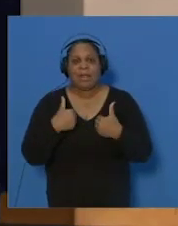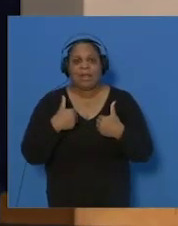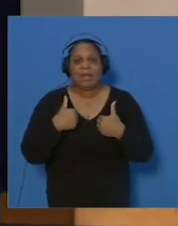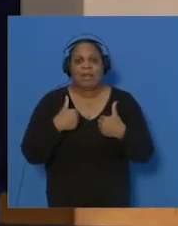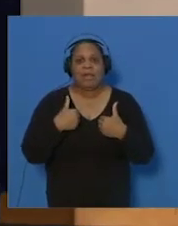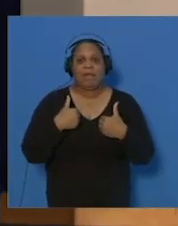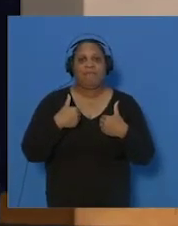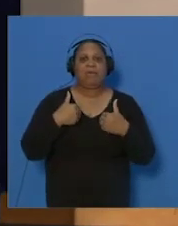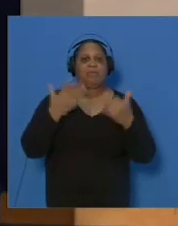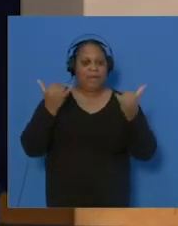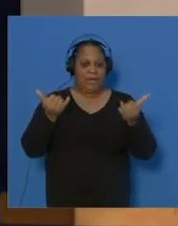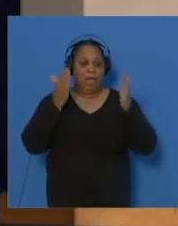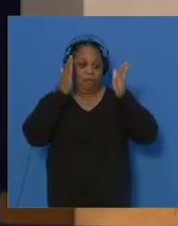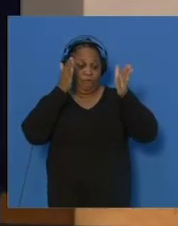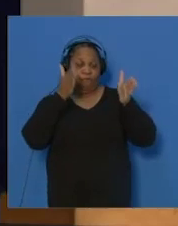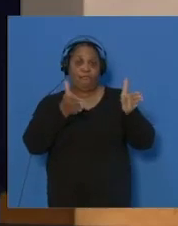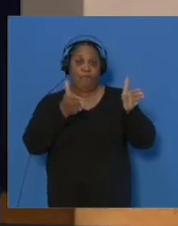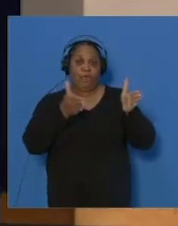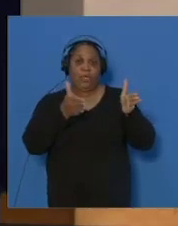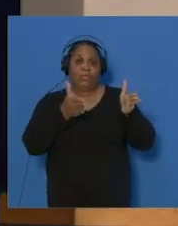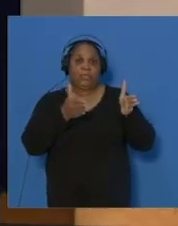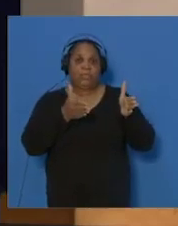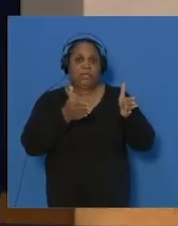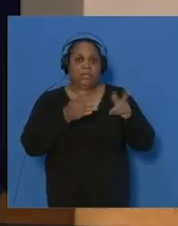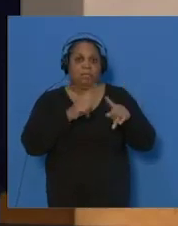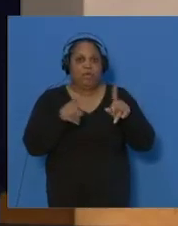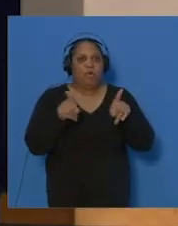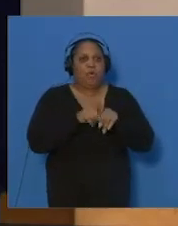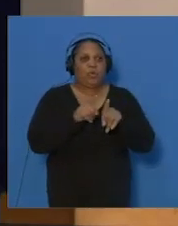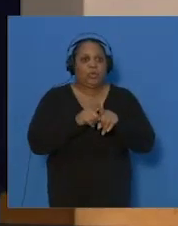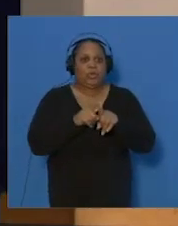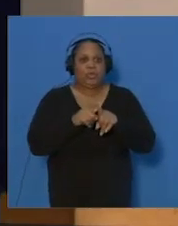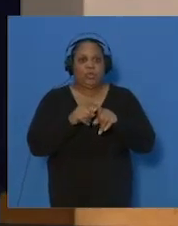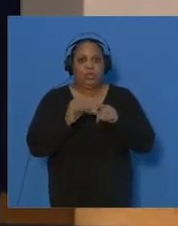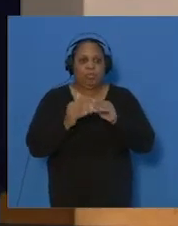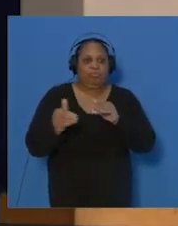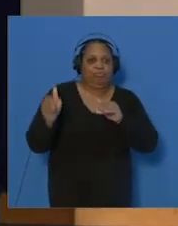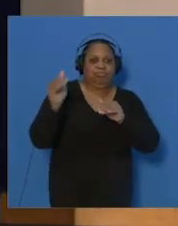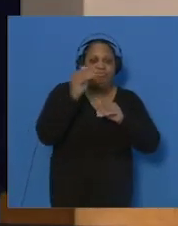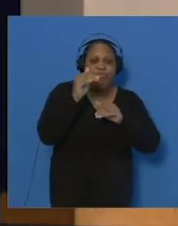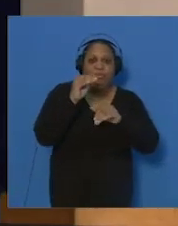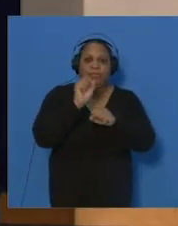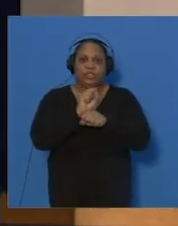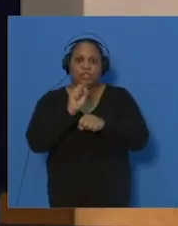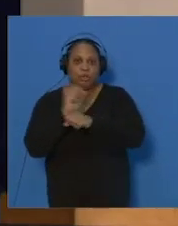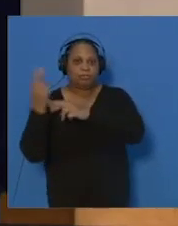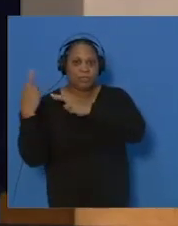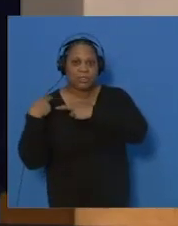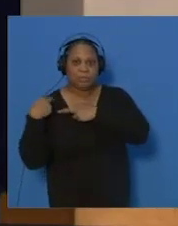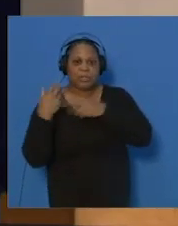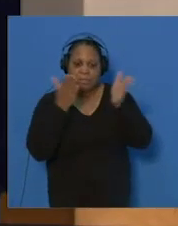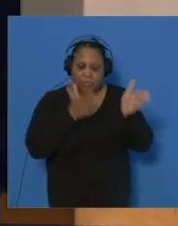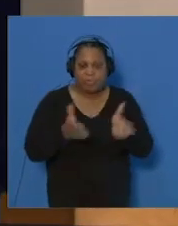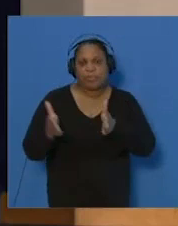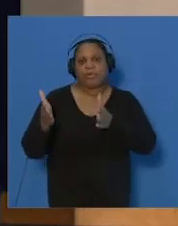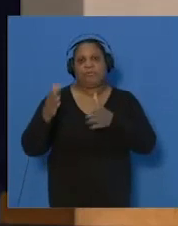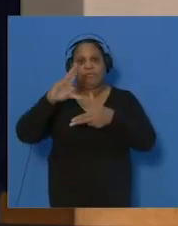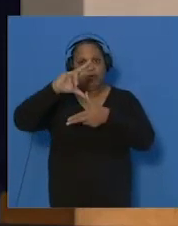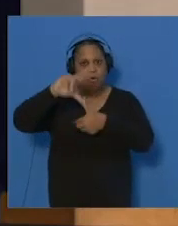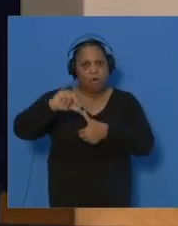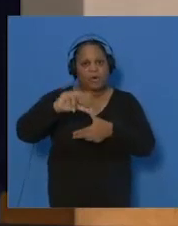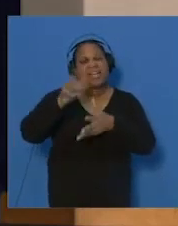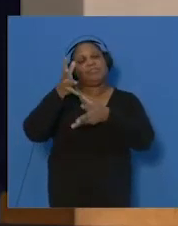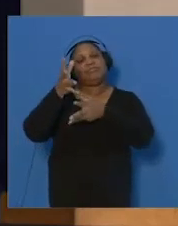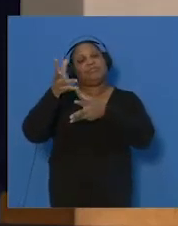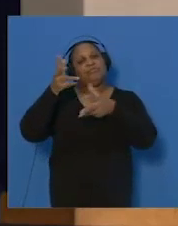team that is indeed focused on COVID, but will also propel themselves forward and prepare for the upcoming hurricane. We've just received